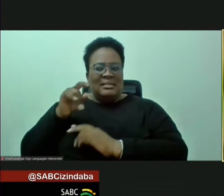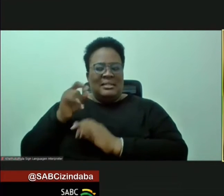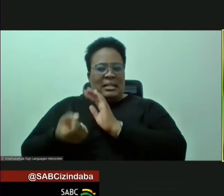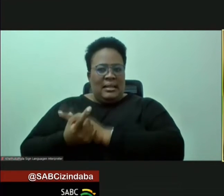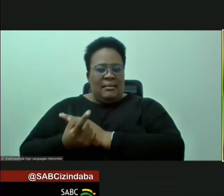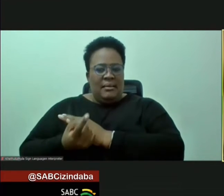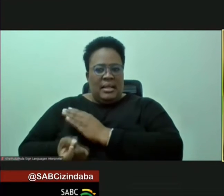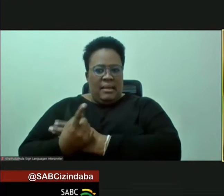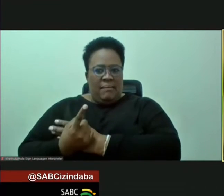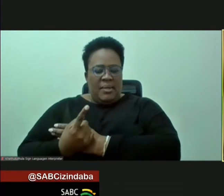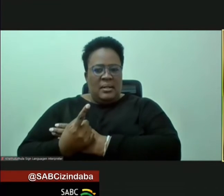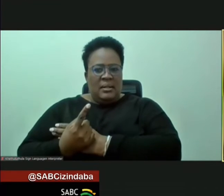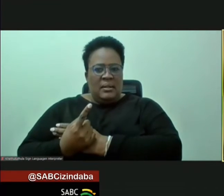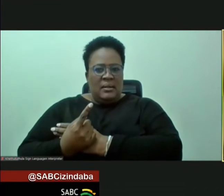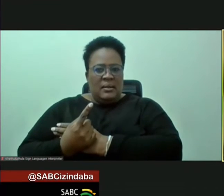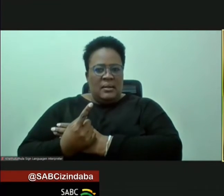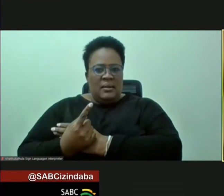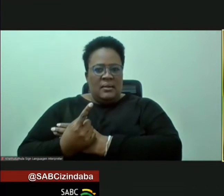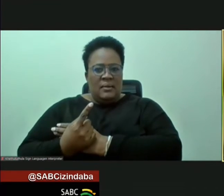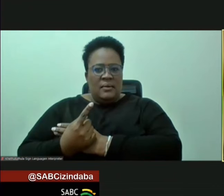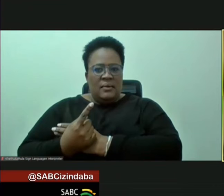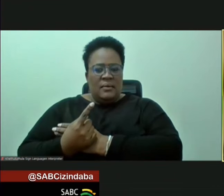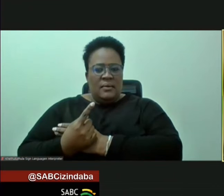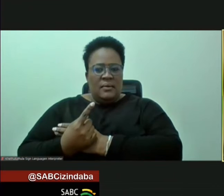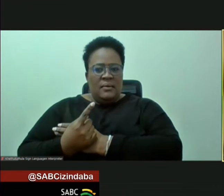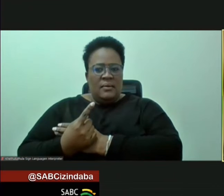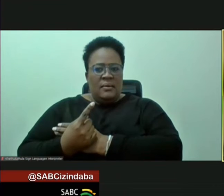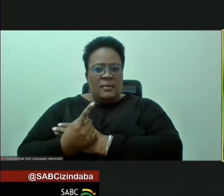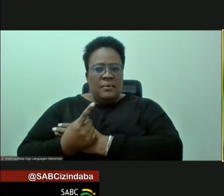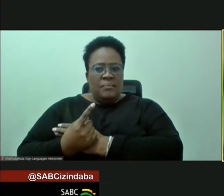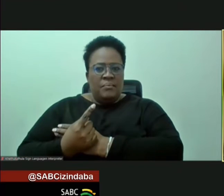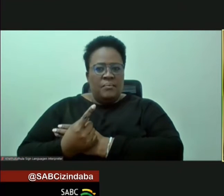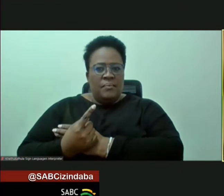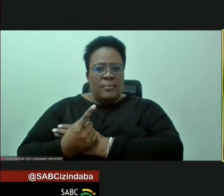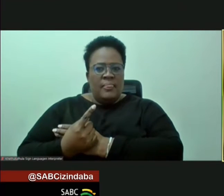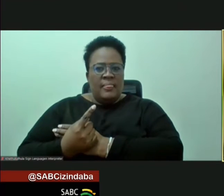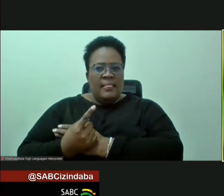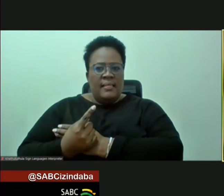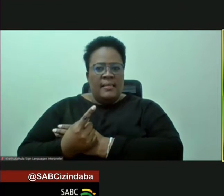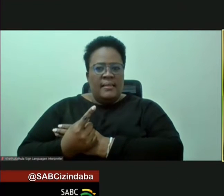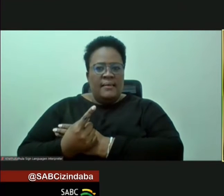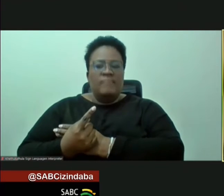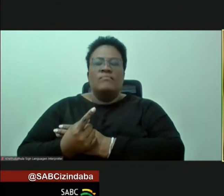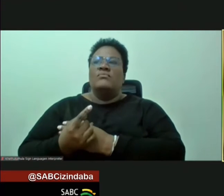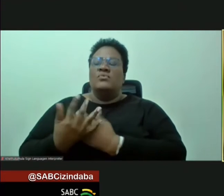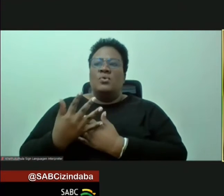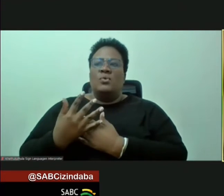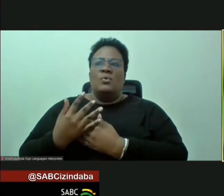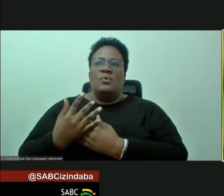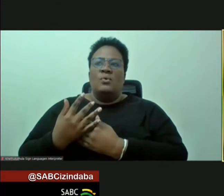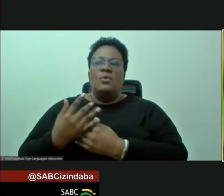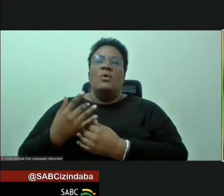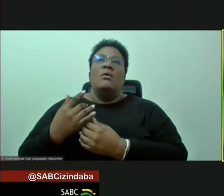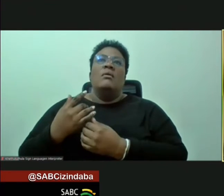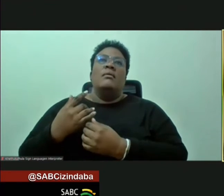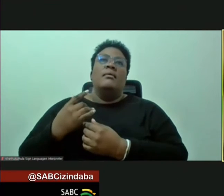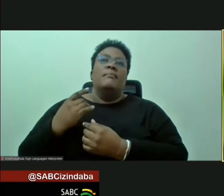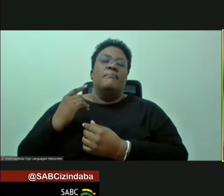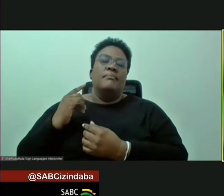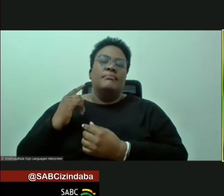monkeypox shortly following, was living in his owners, was also diagnosed with